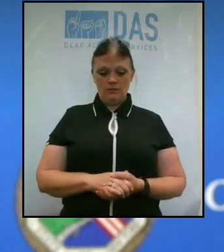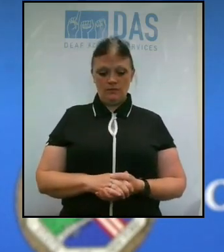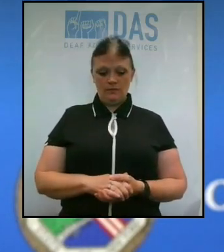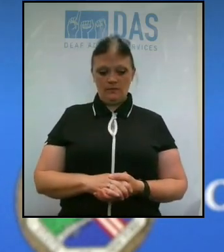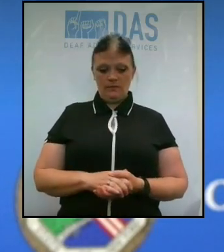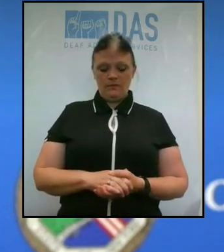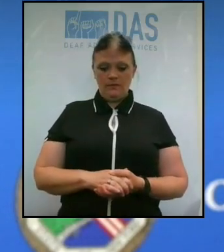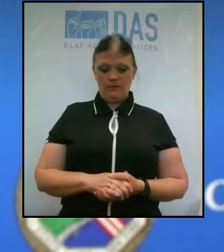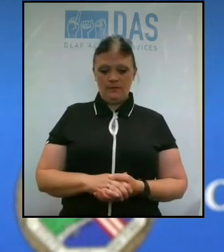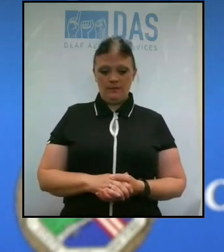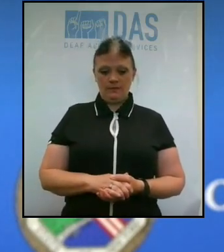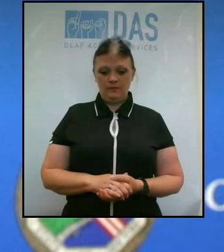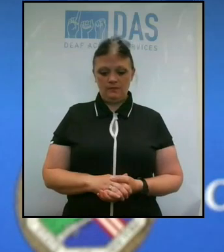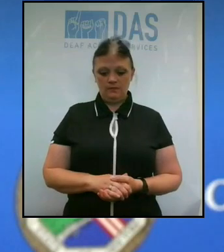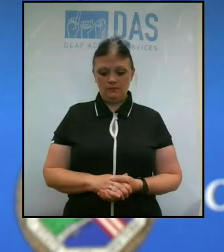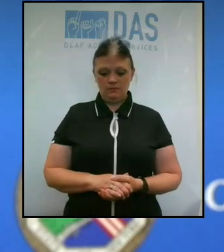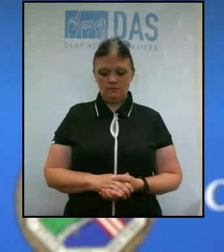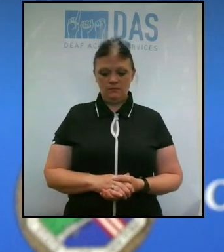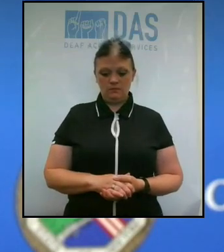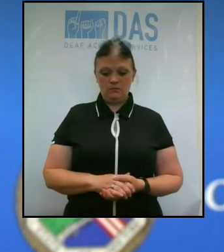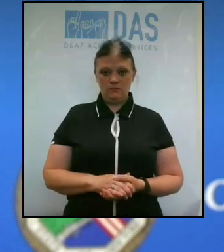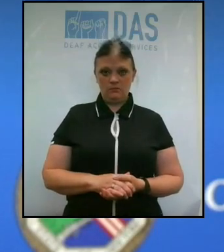Bessiker.